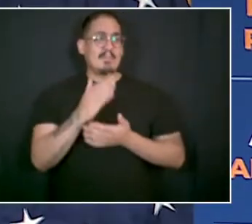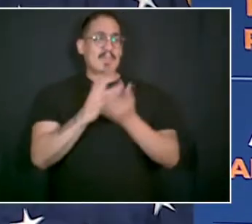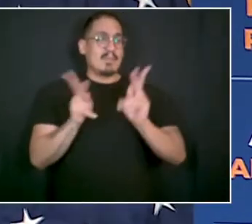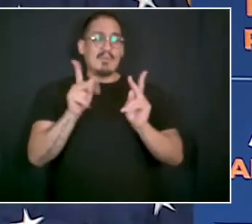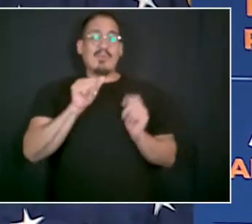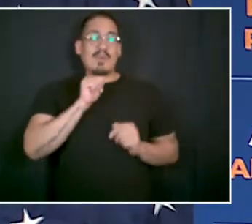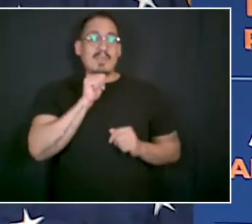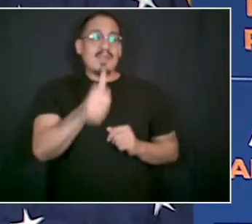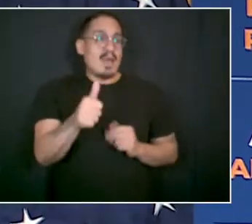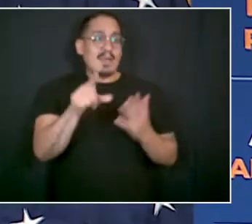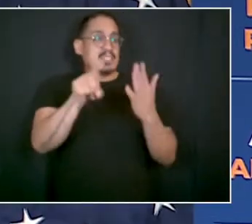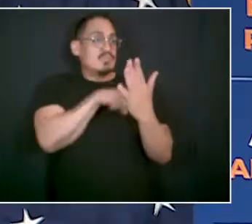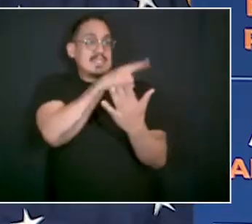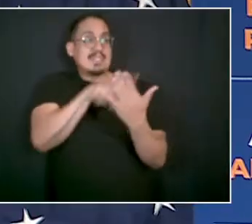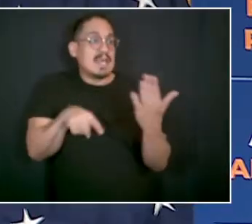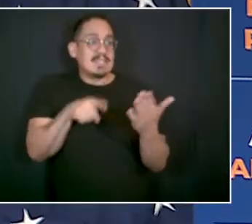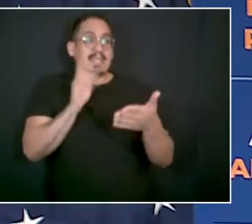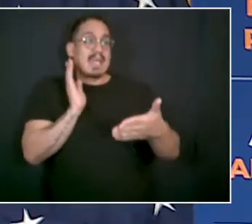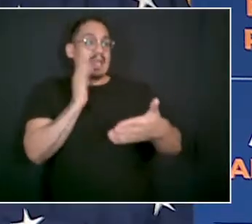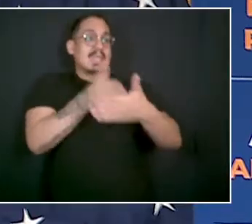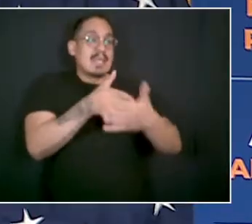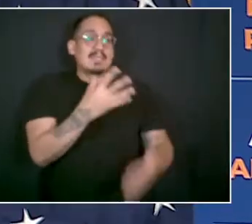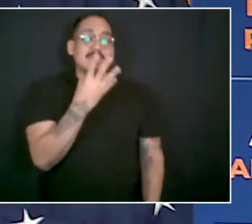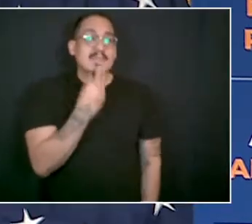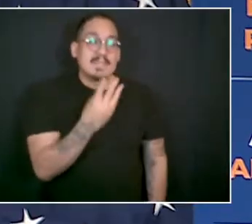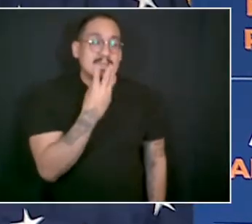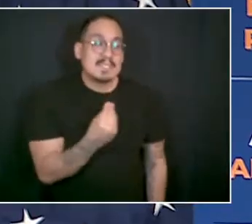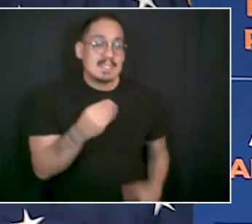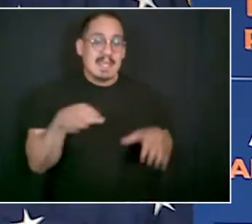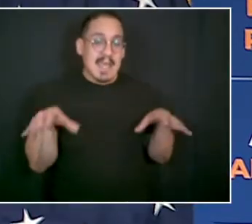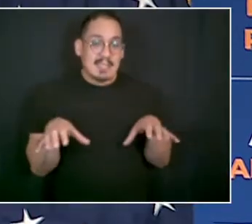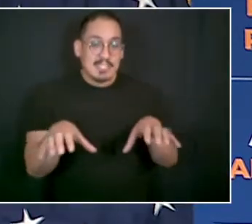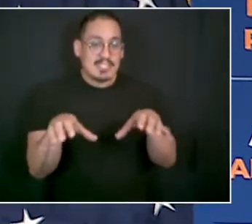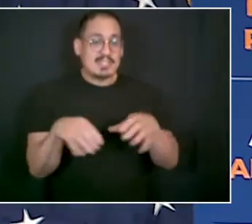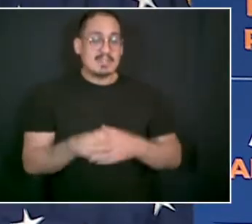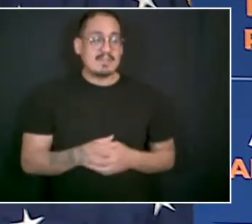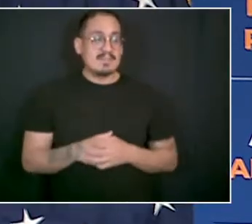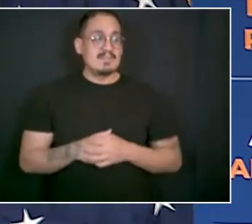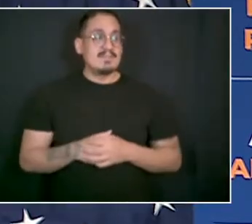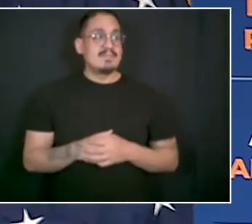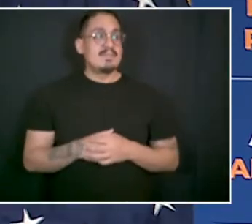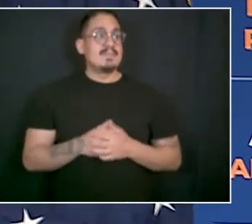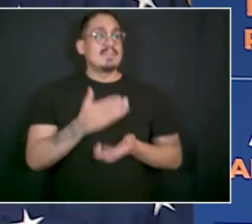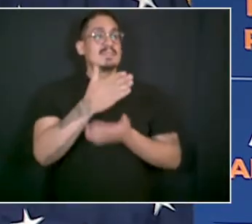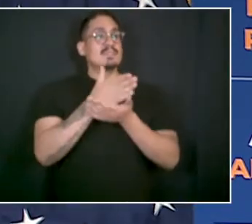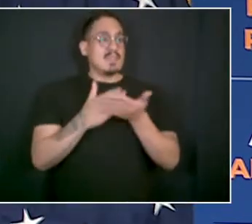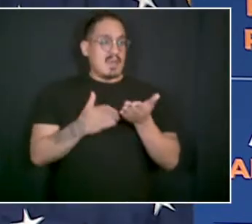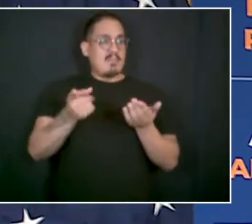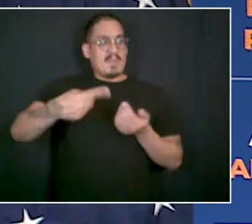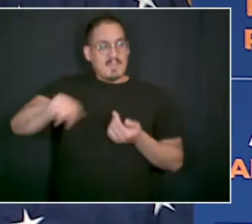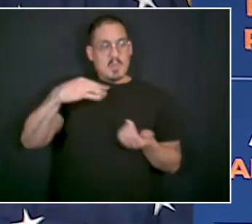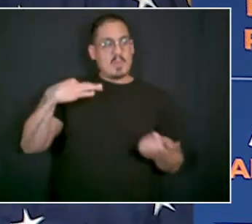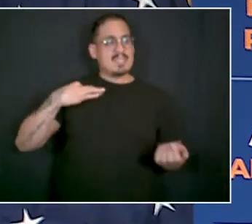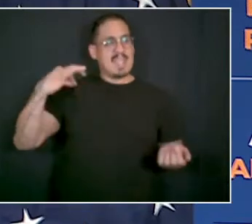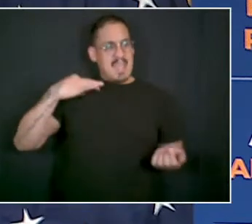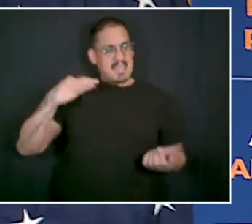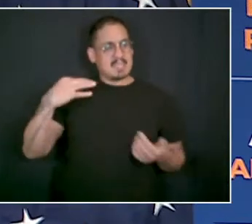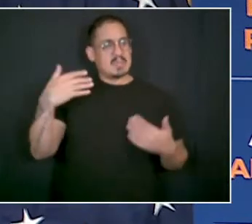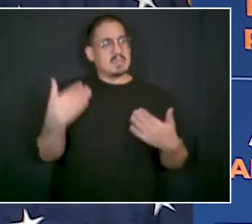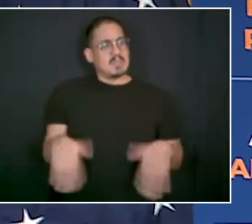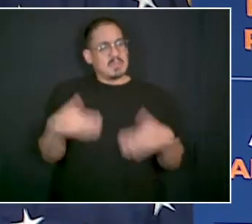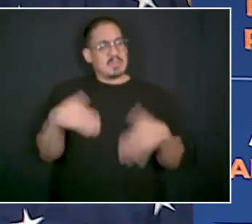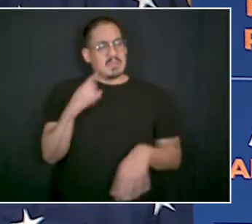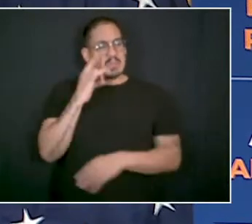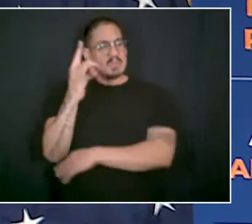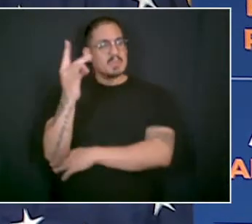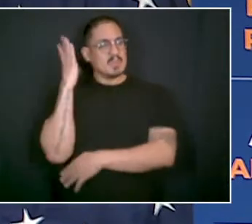just nasty and mean action that you're seeing from some of these candidates. One in particular that I wanted to highlight, but many of